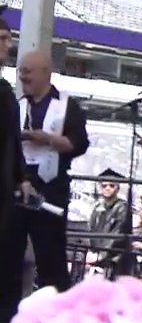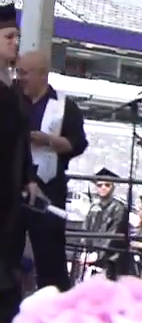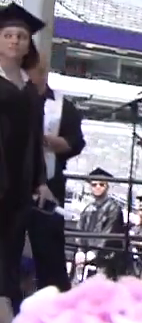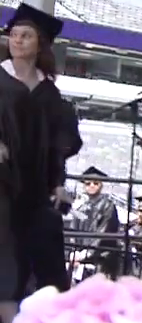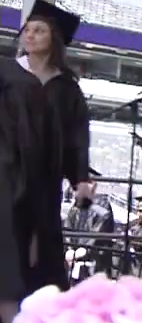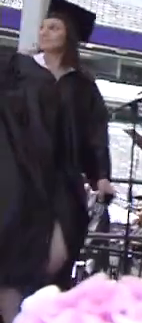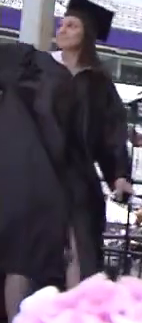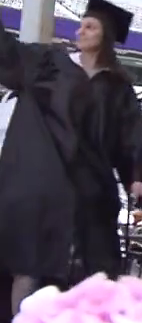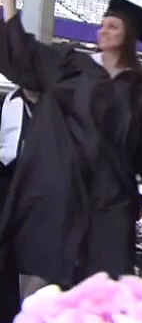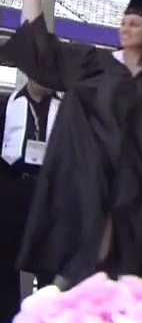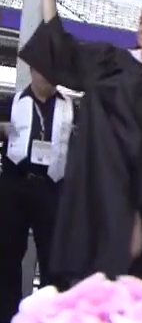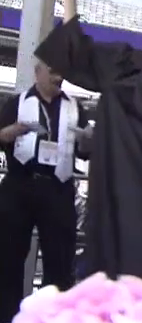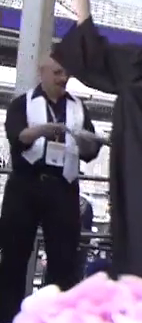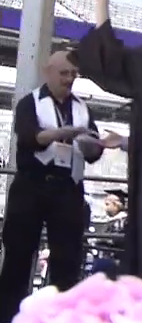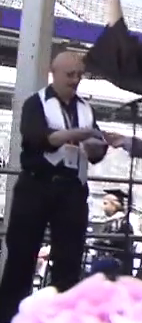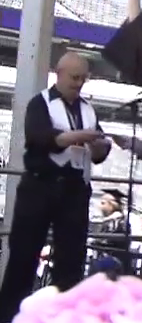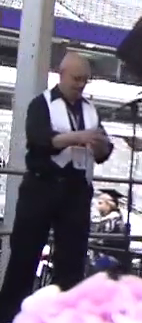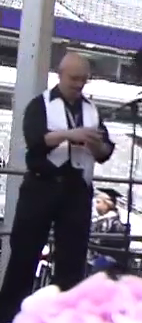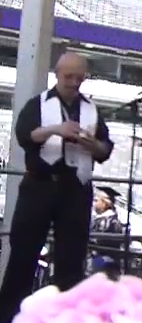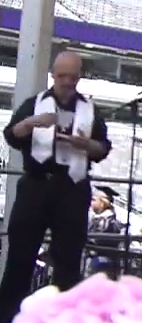Haley Miola.